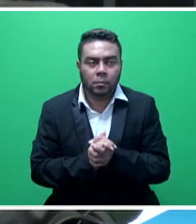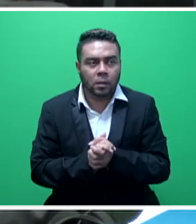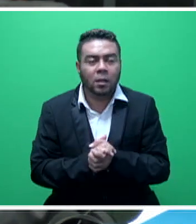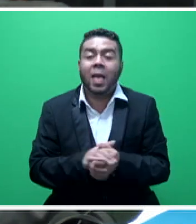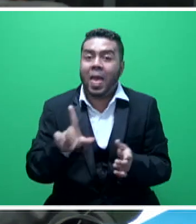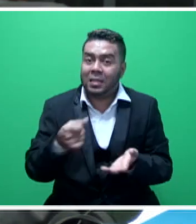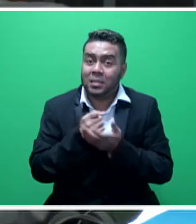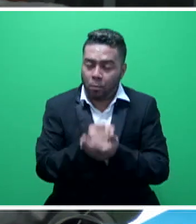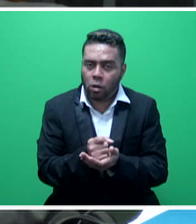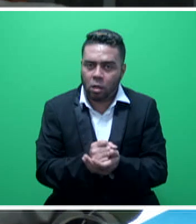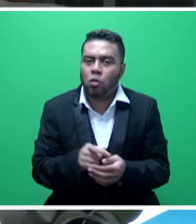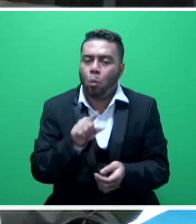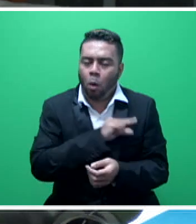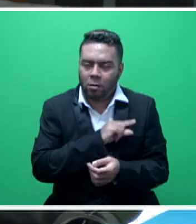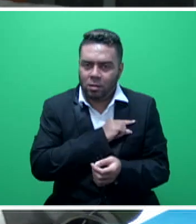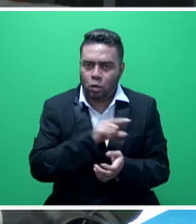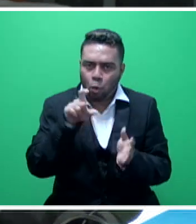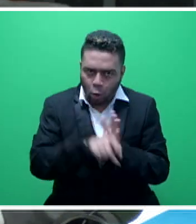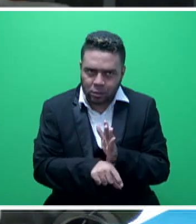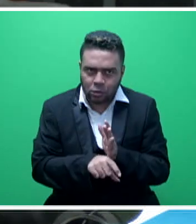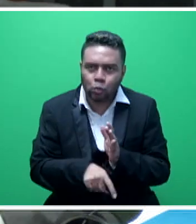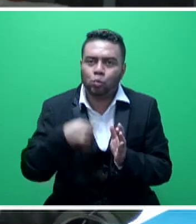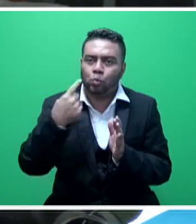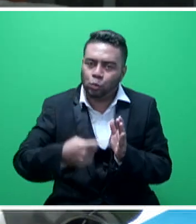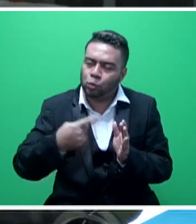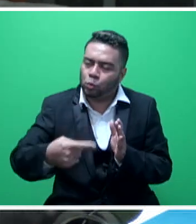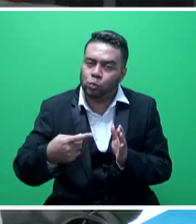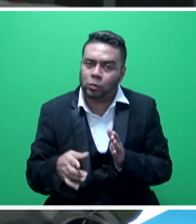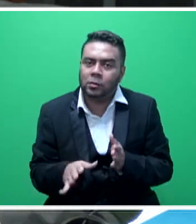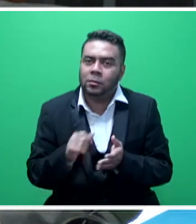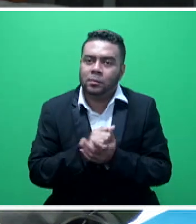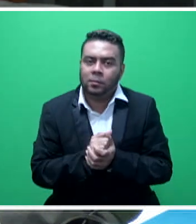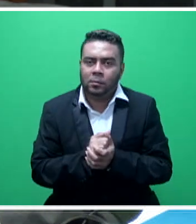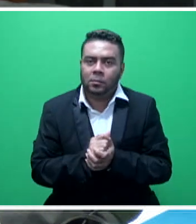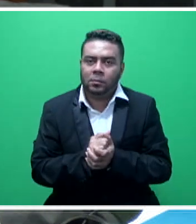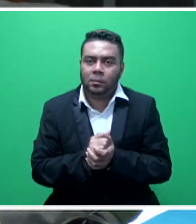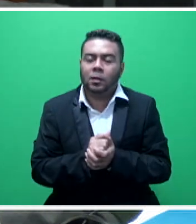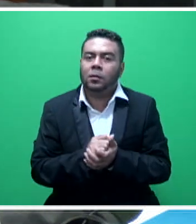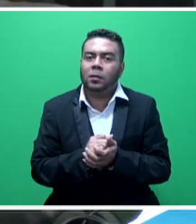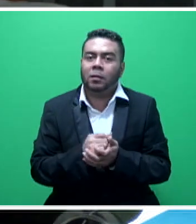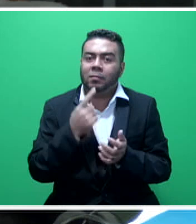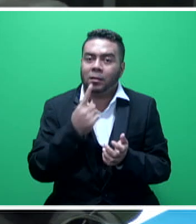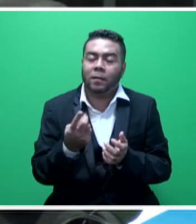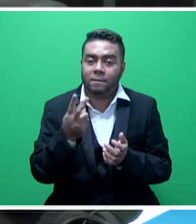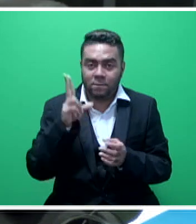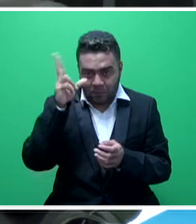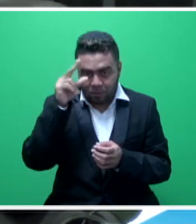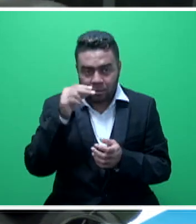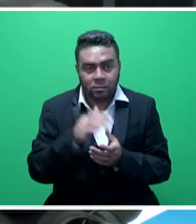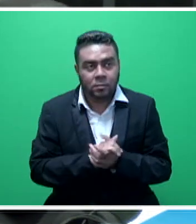and support the quarantine costs to continue in its critical role to safely manage returning Fijians and permit